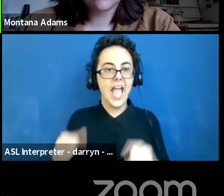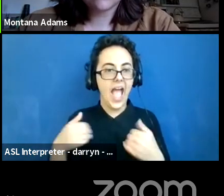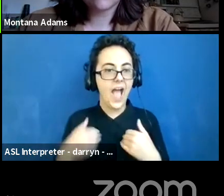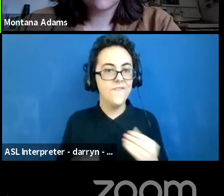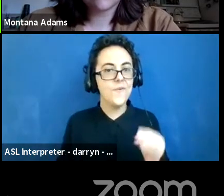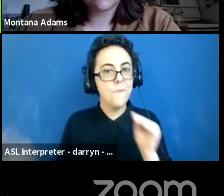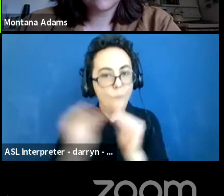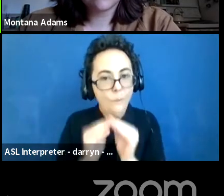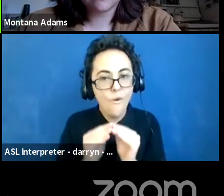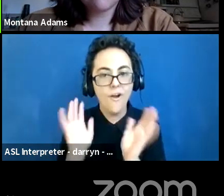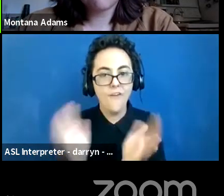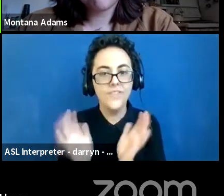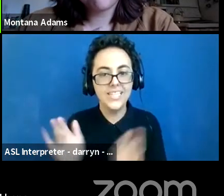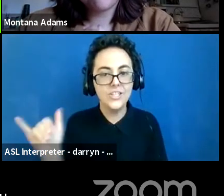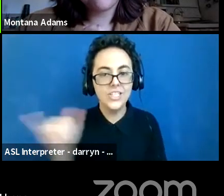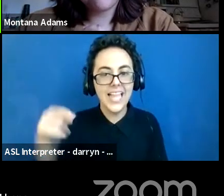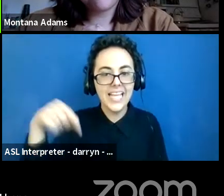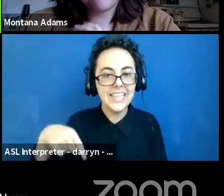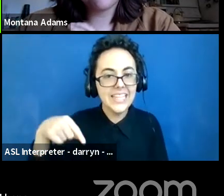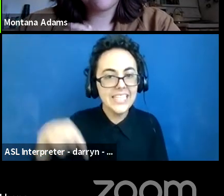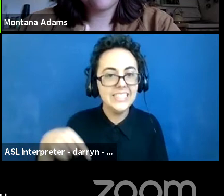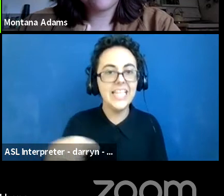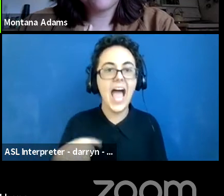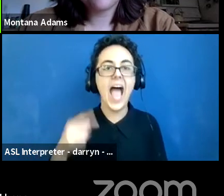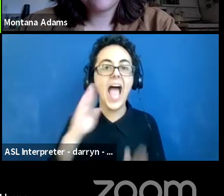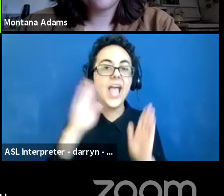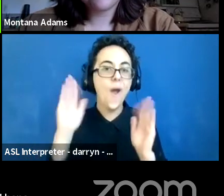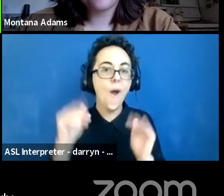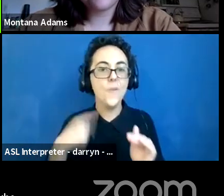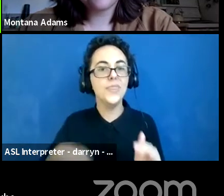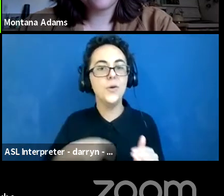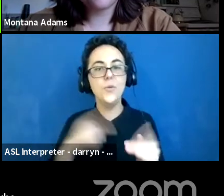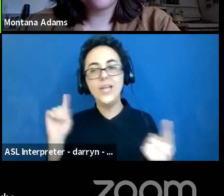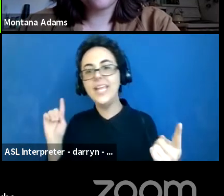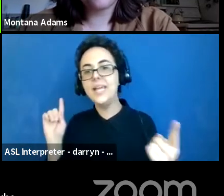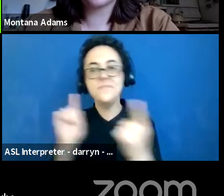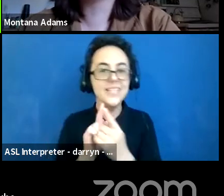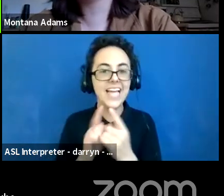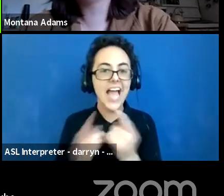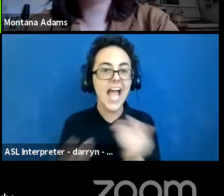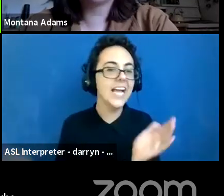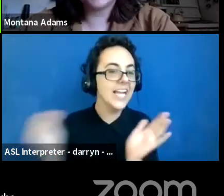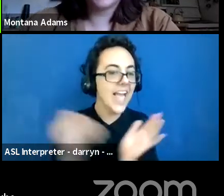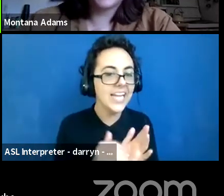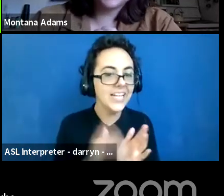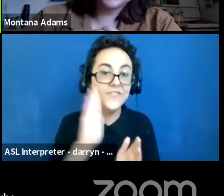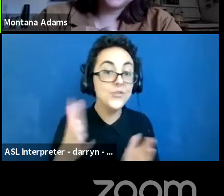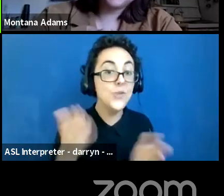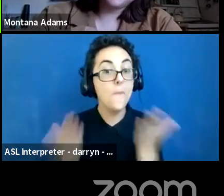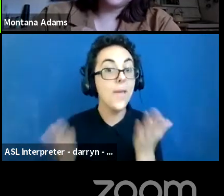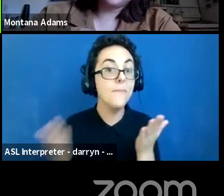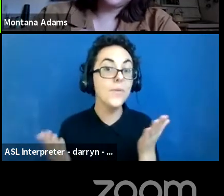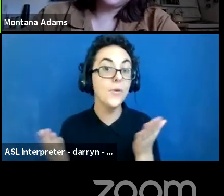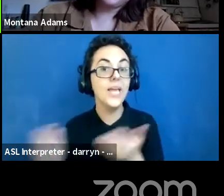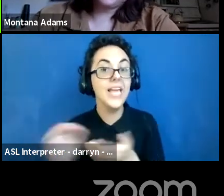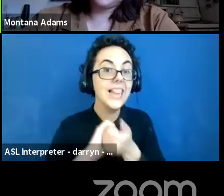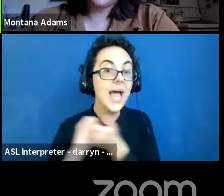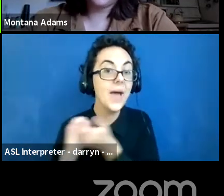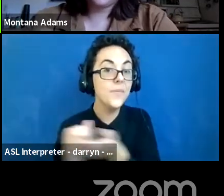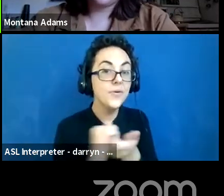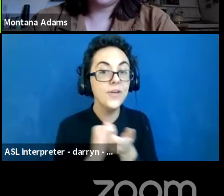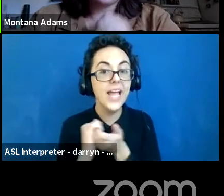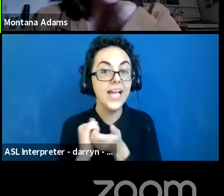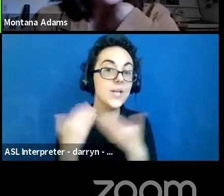paths cross again in the near future, maybe collaborations. Mahalo, mahalo anui.